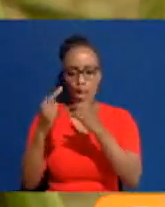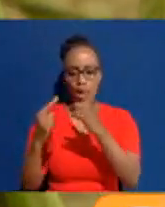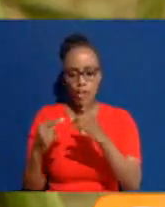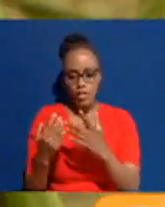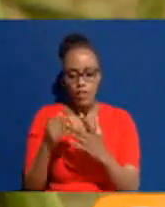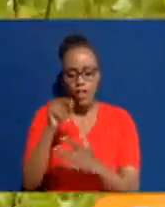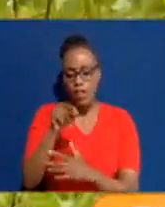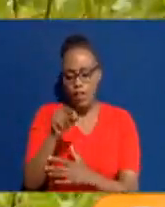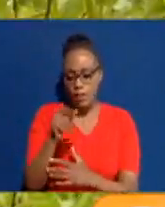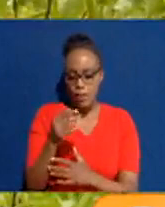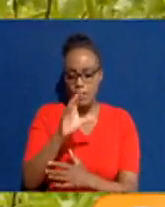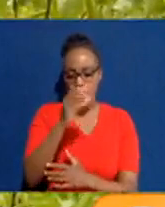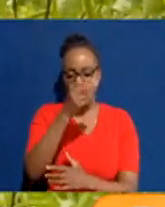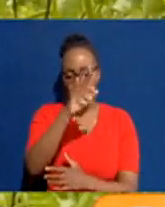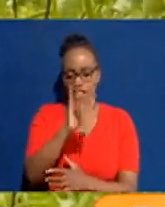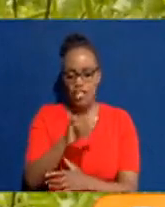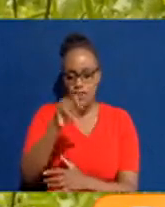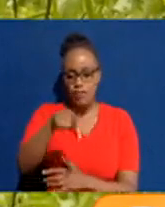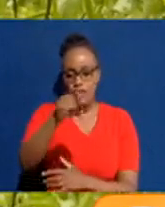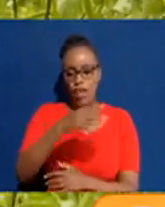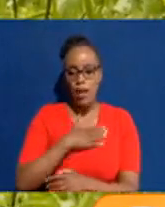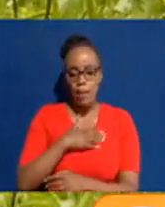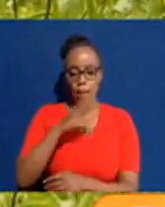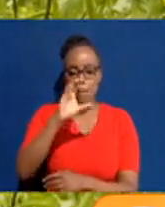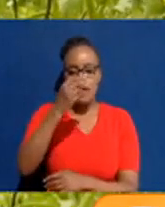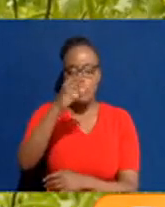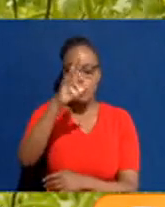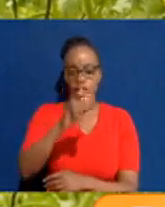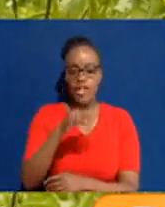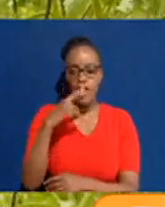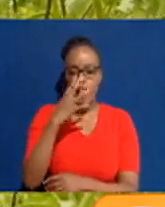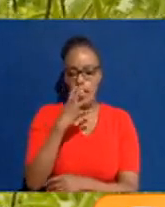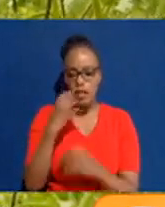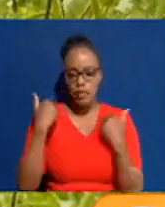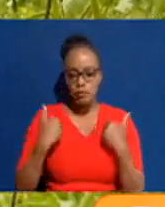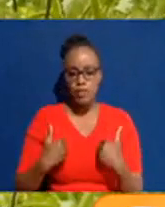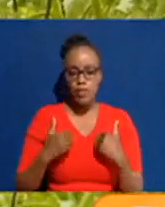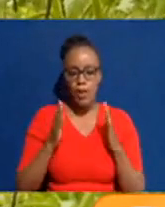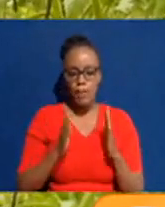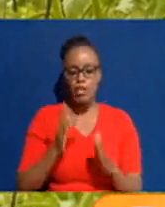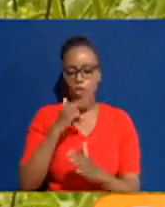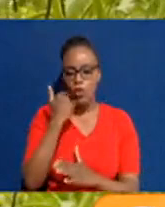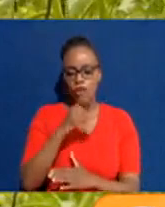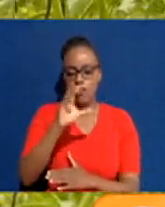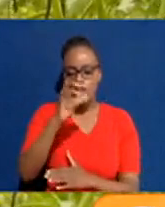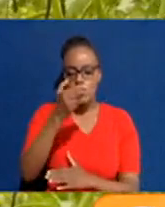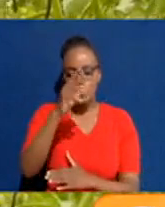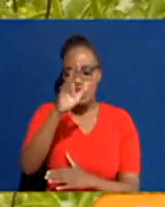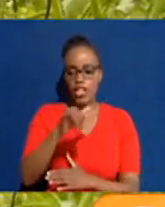cherished crop. Here as a farmer, I produce cherry tomatoes. I'm one of the big cherry tomato